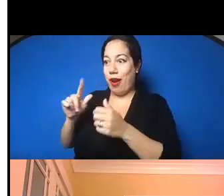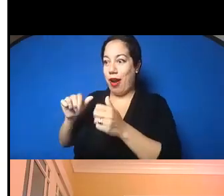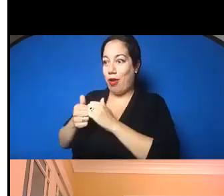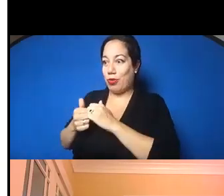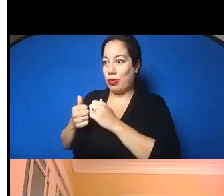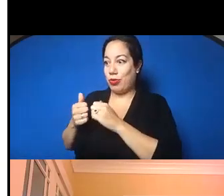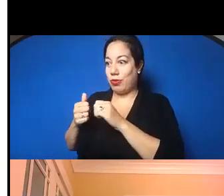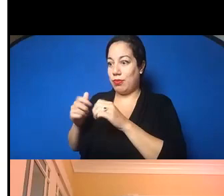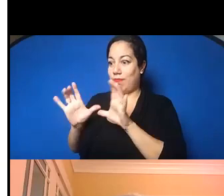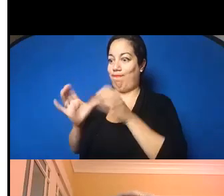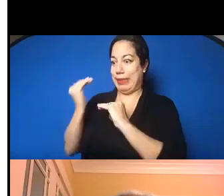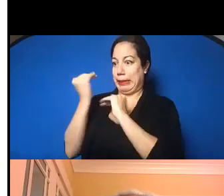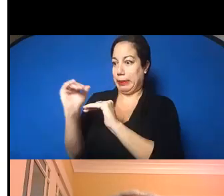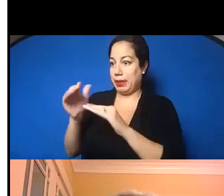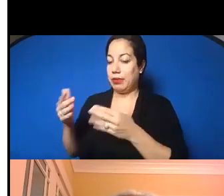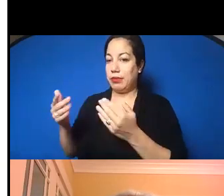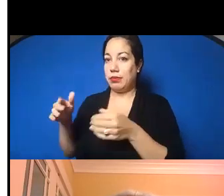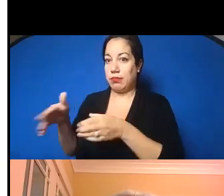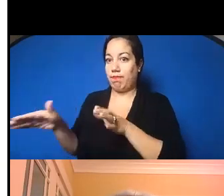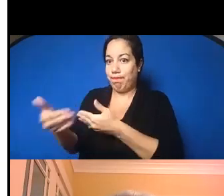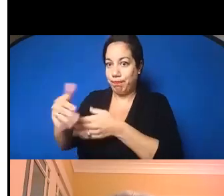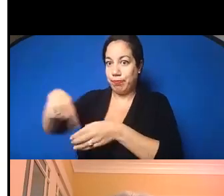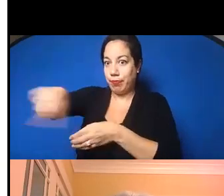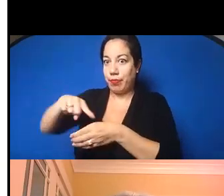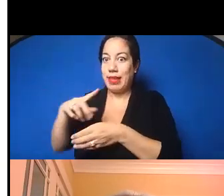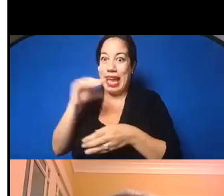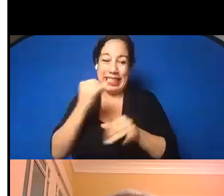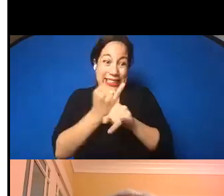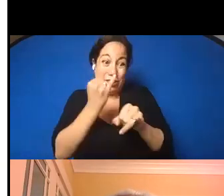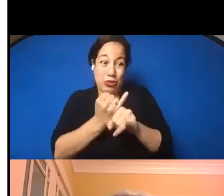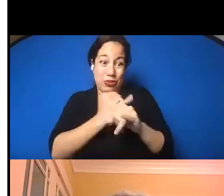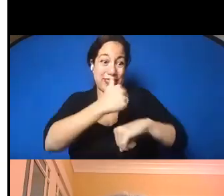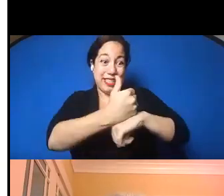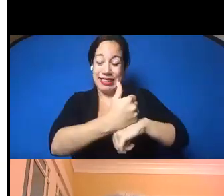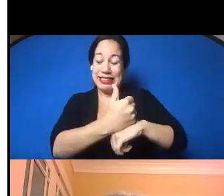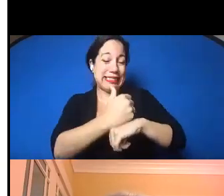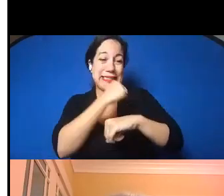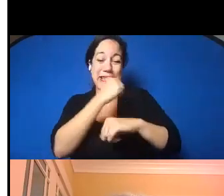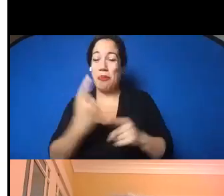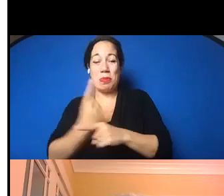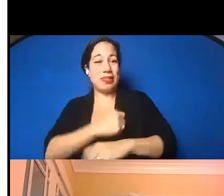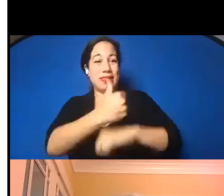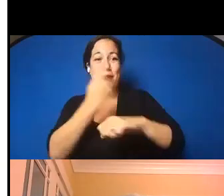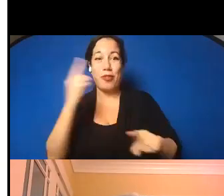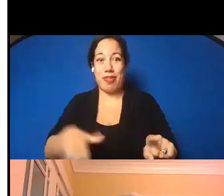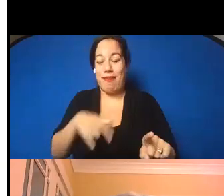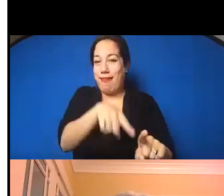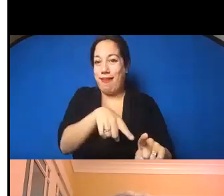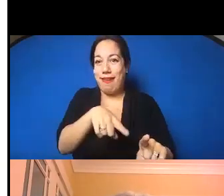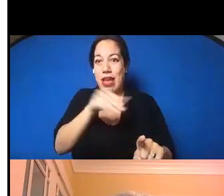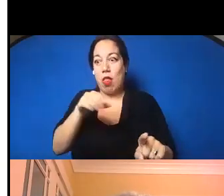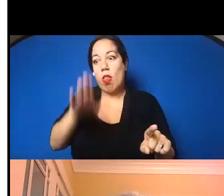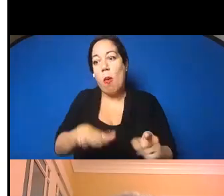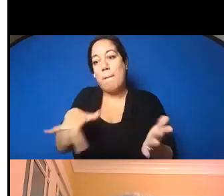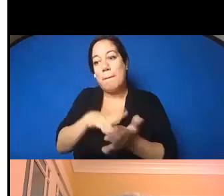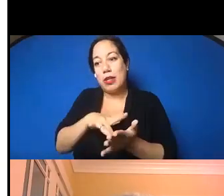strategies, and social distancing in institutional settings it's just not set up for that, and certainly not in low and middle resource